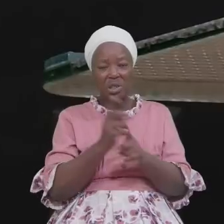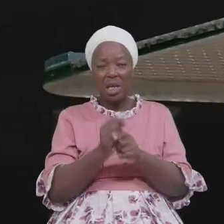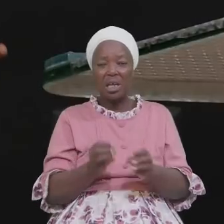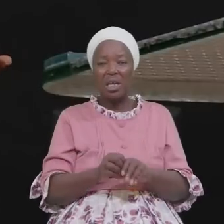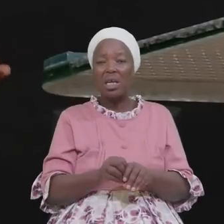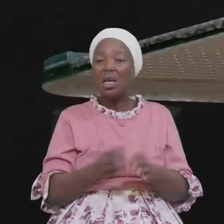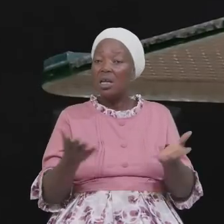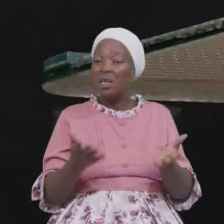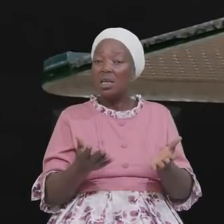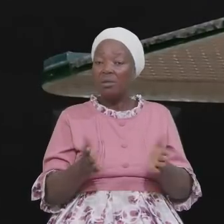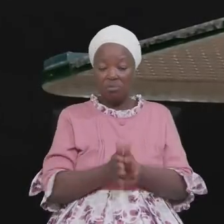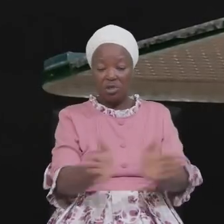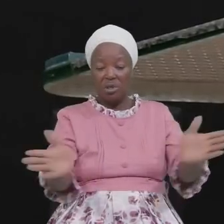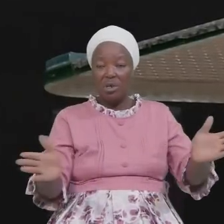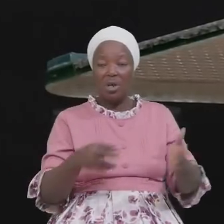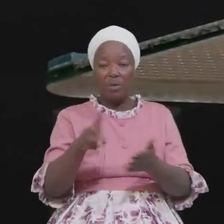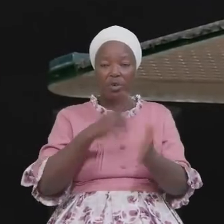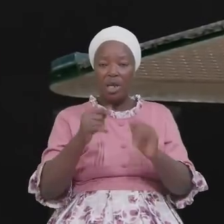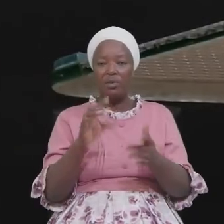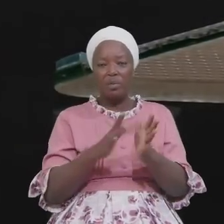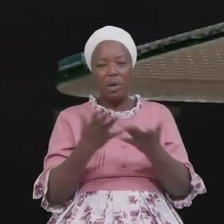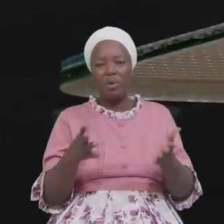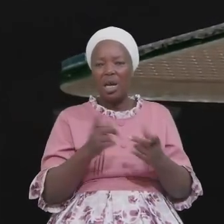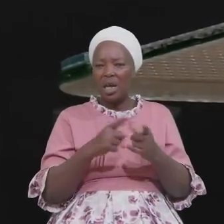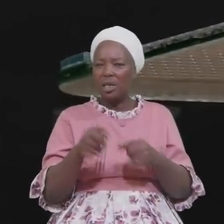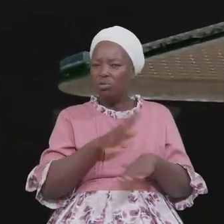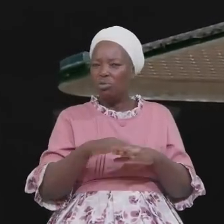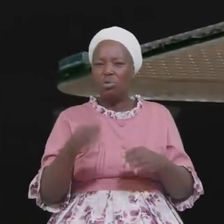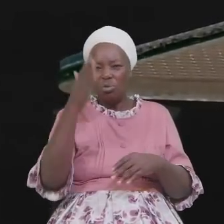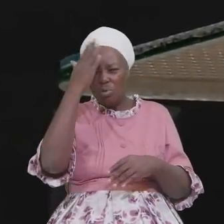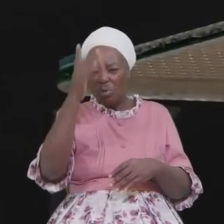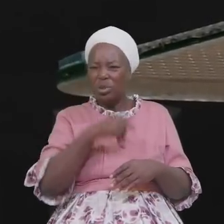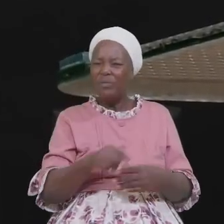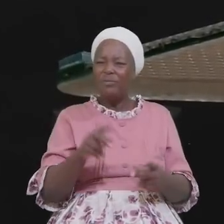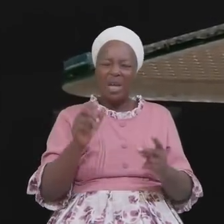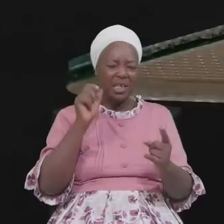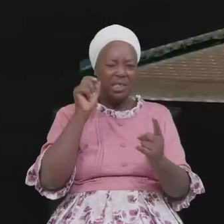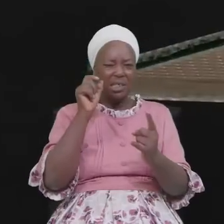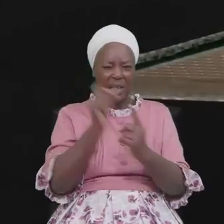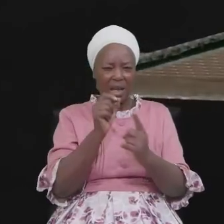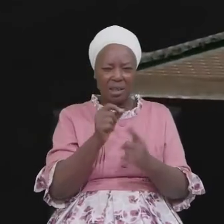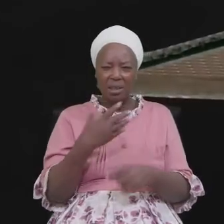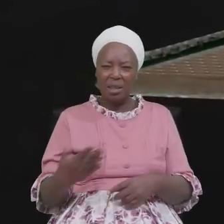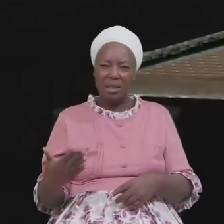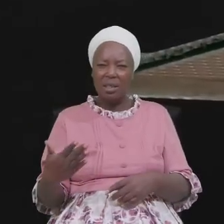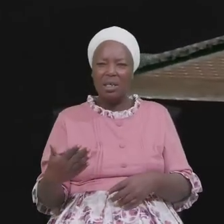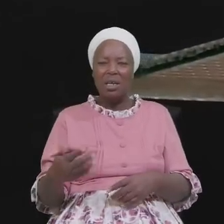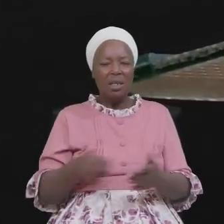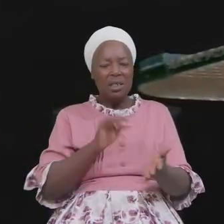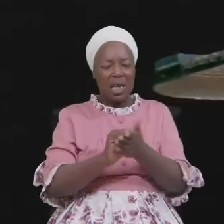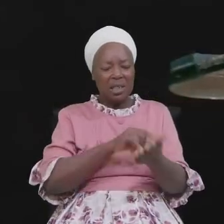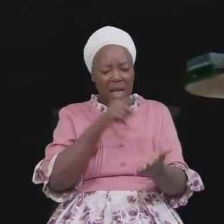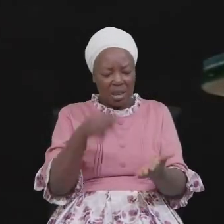reader of the Bible, and you do not know specifically, this is